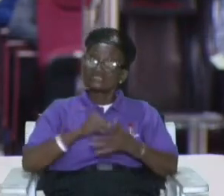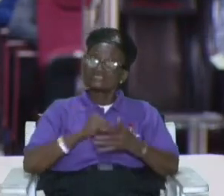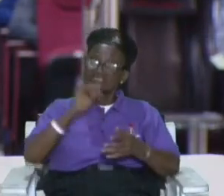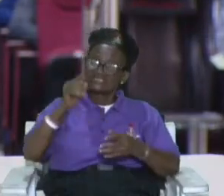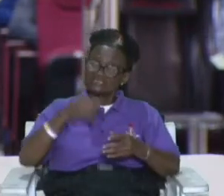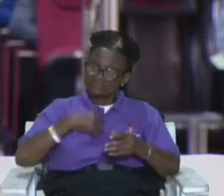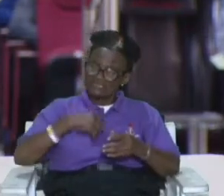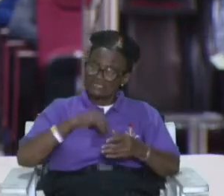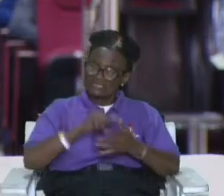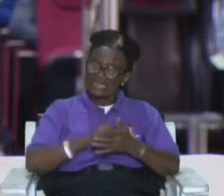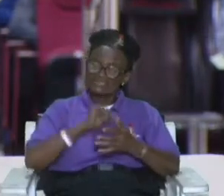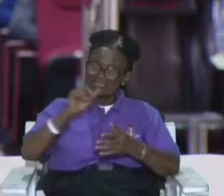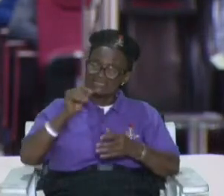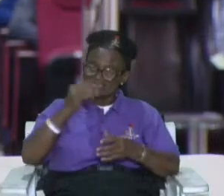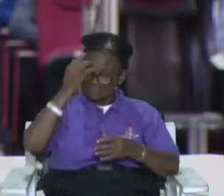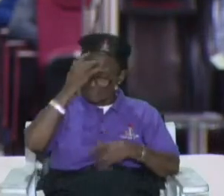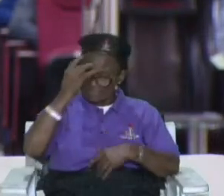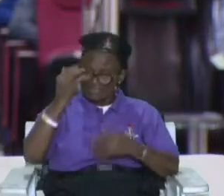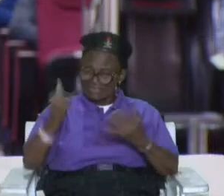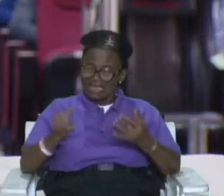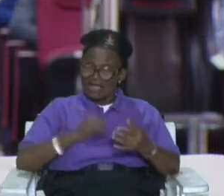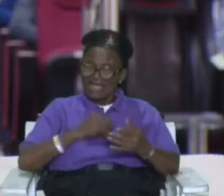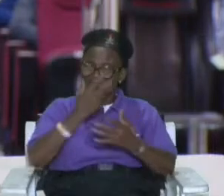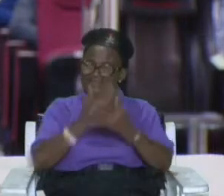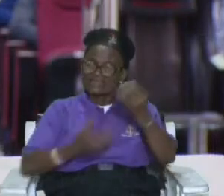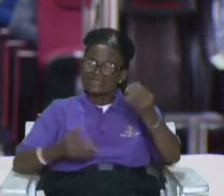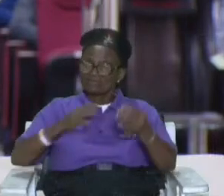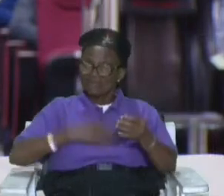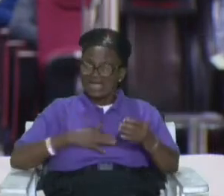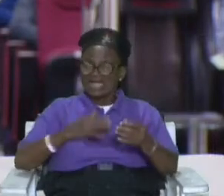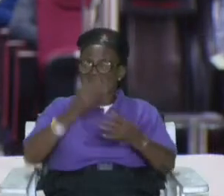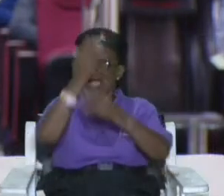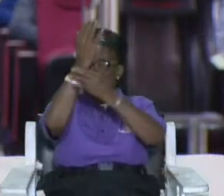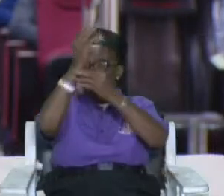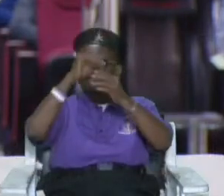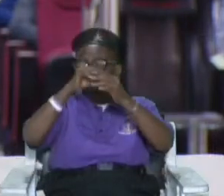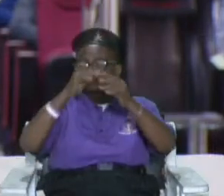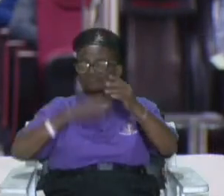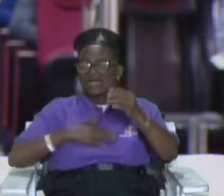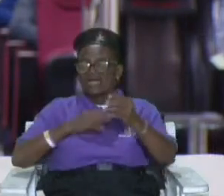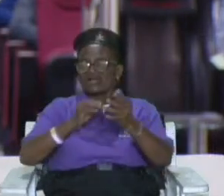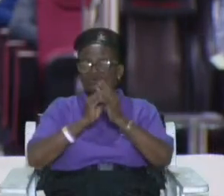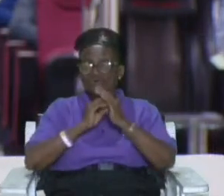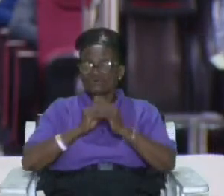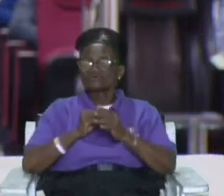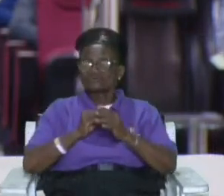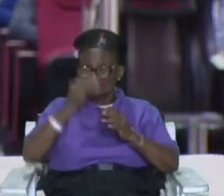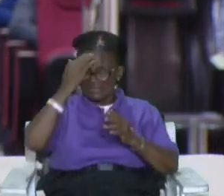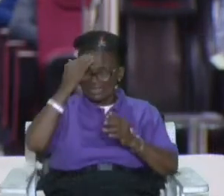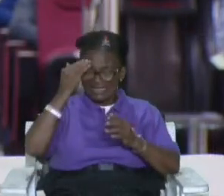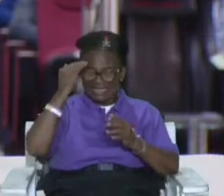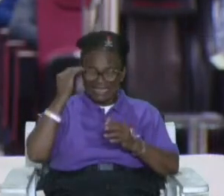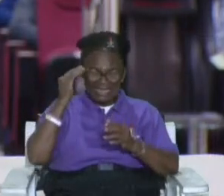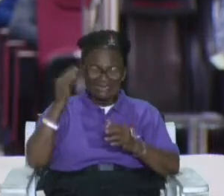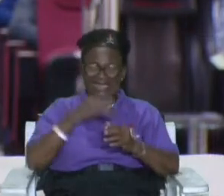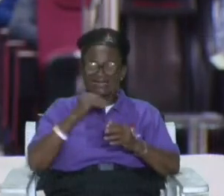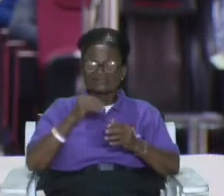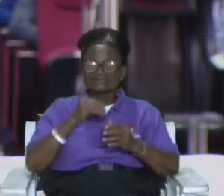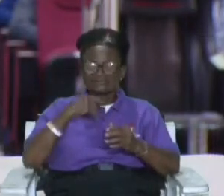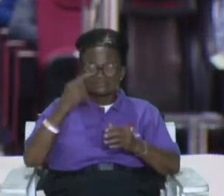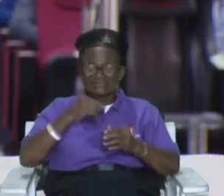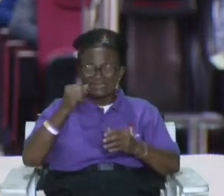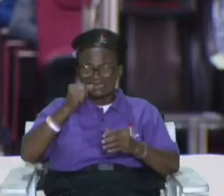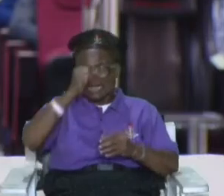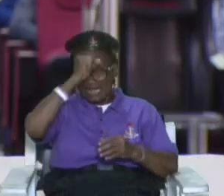head. And I said, Adeboye, in the mighty name of Jesus Christ, be healed. And